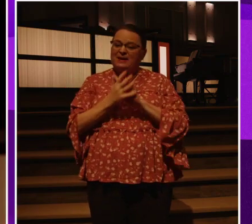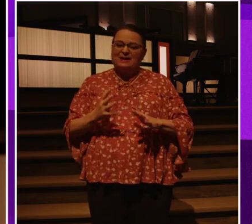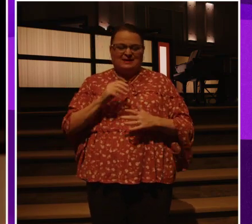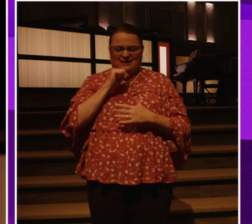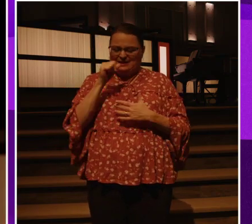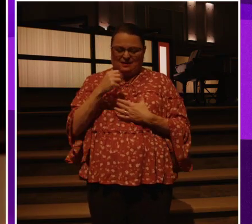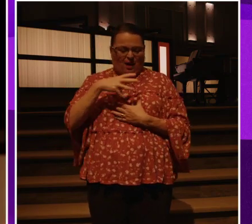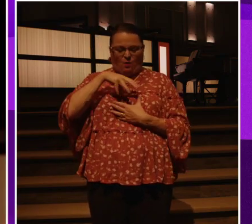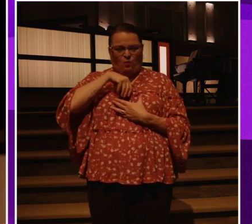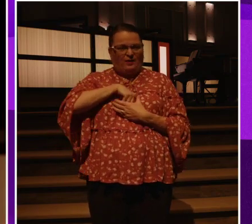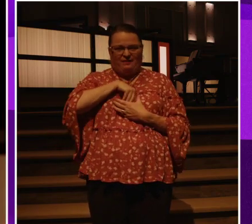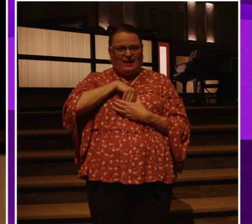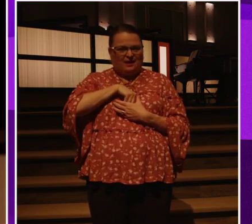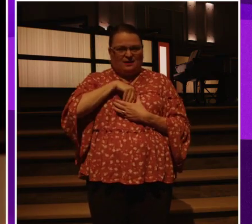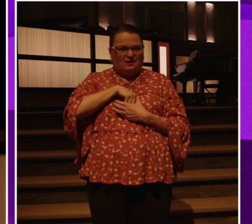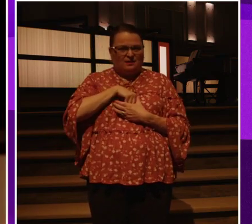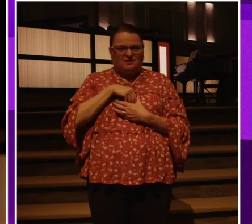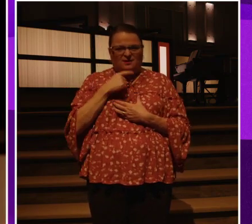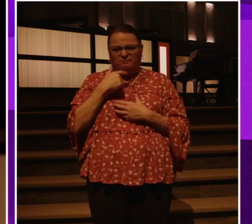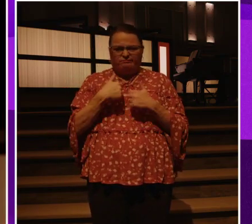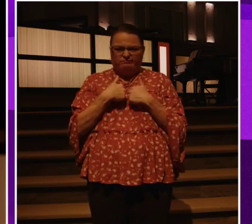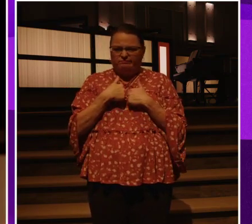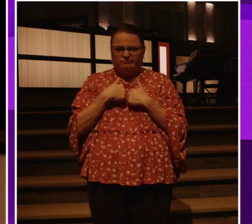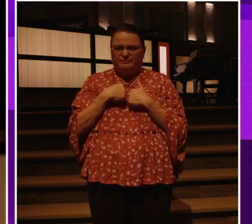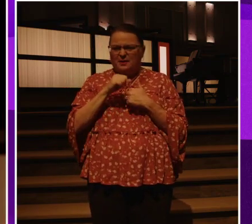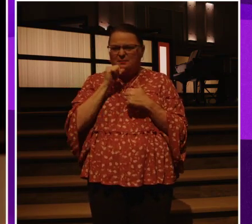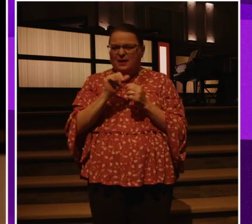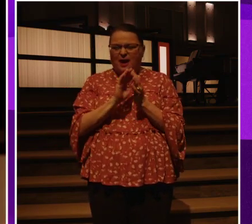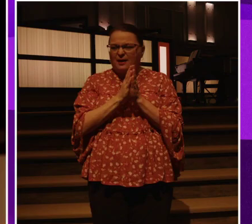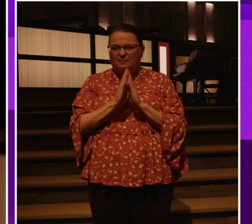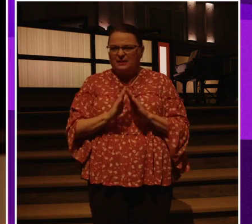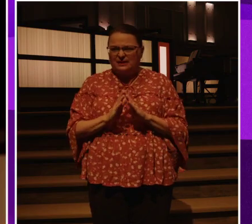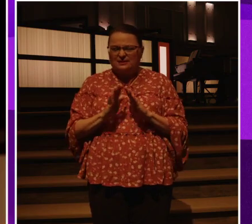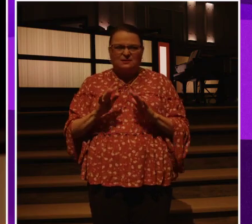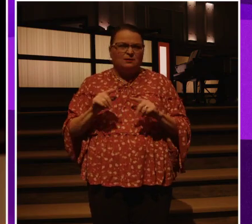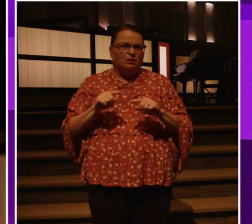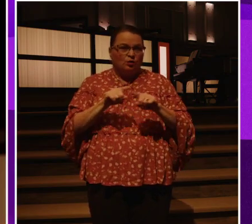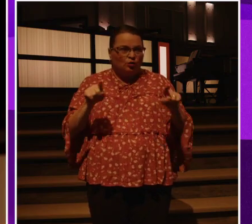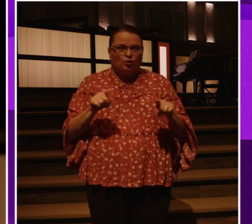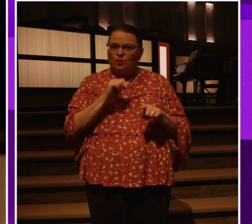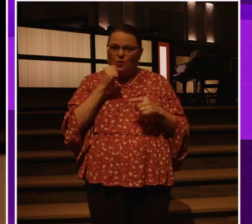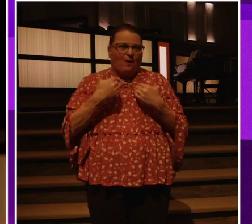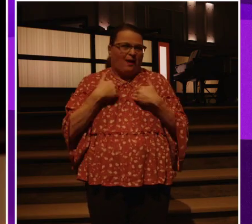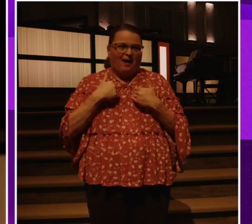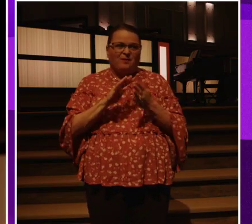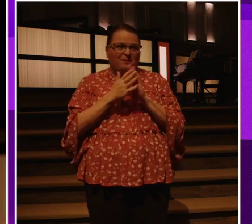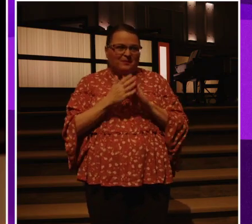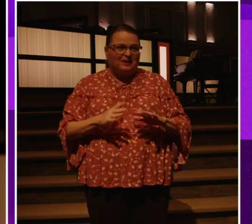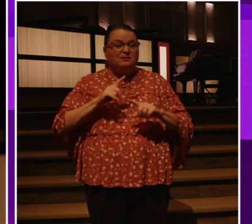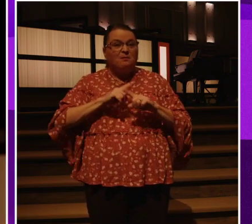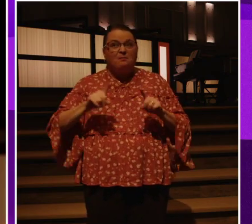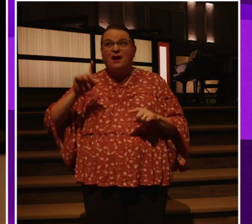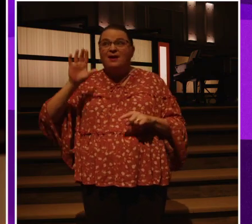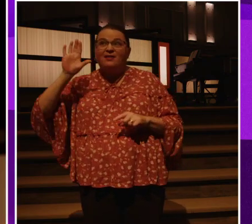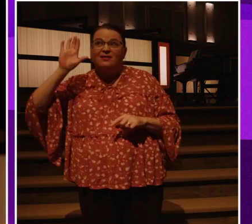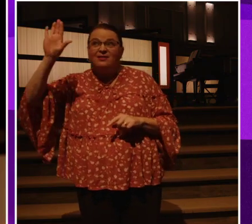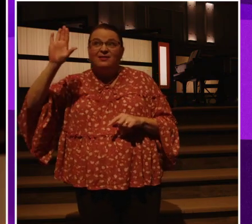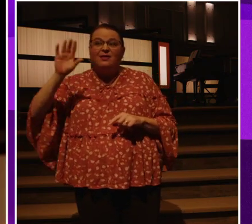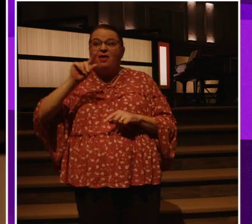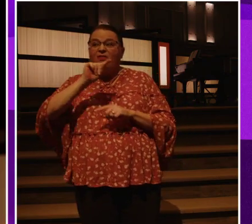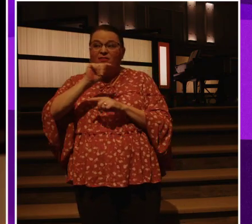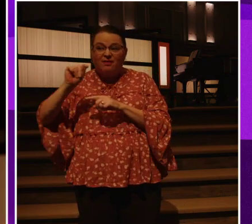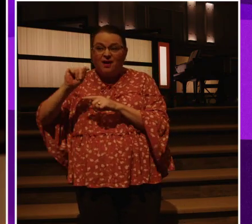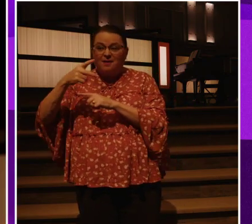I'm not at peace. You're not at peace. But the peace of God that passes